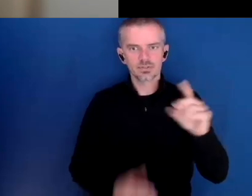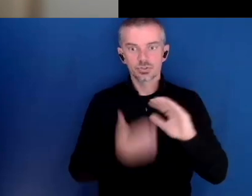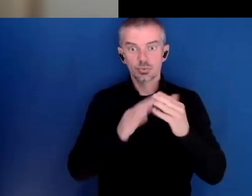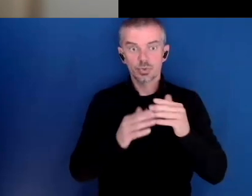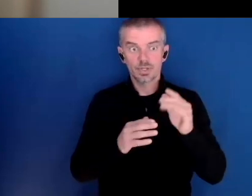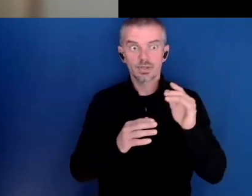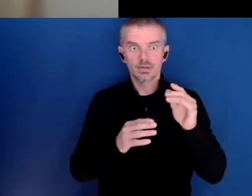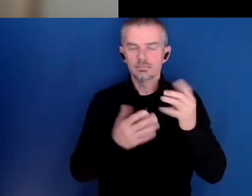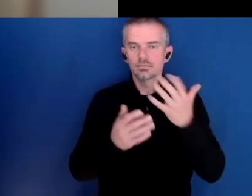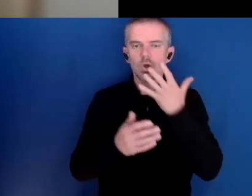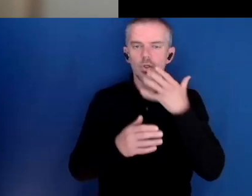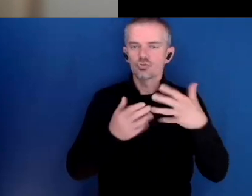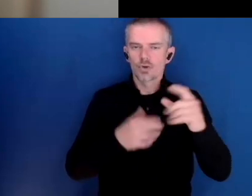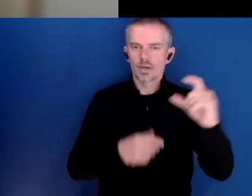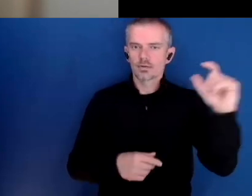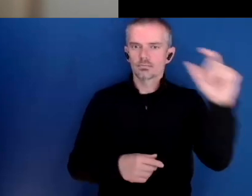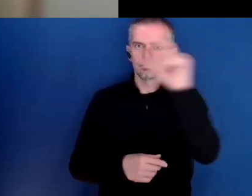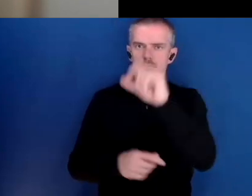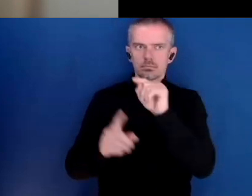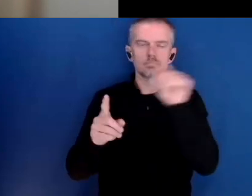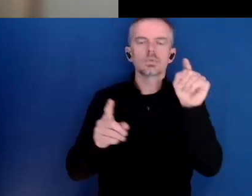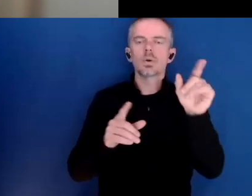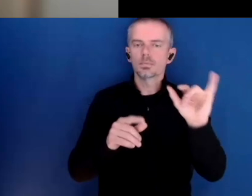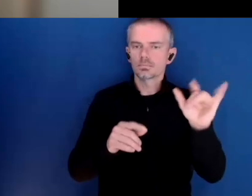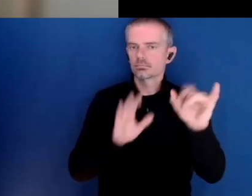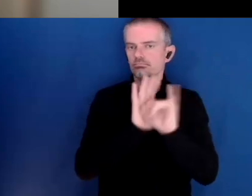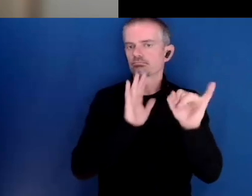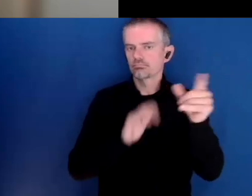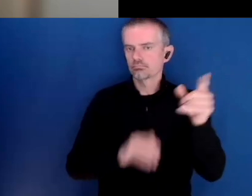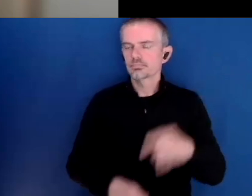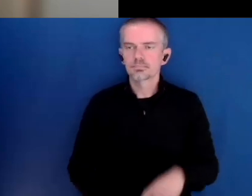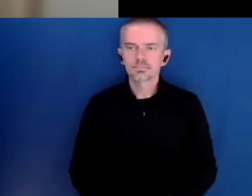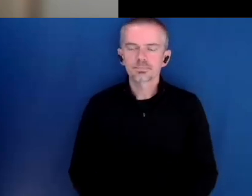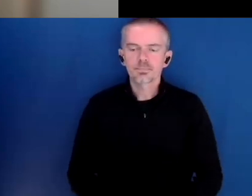it to whoever asked that question. Okay.